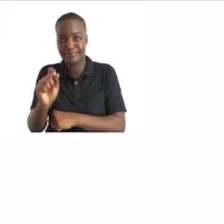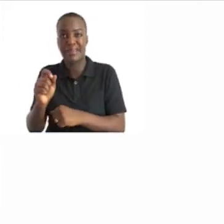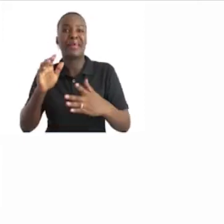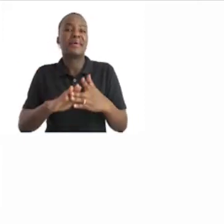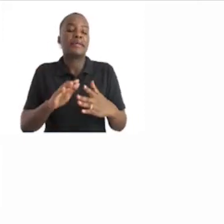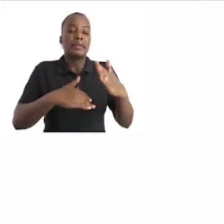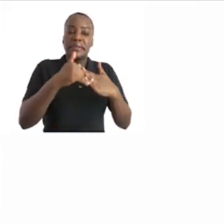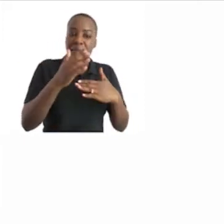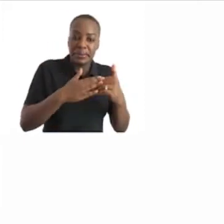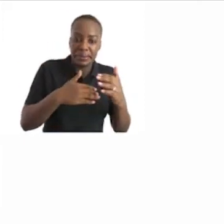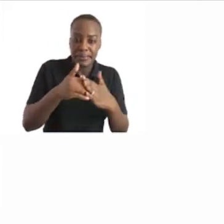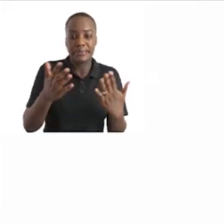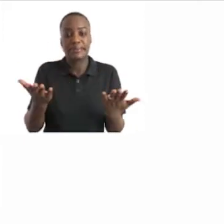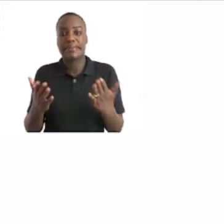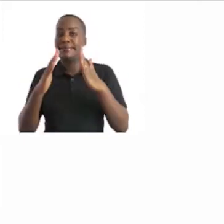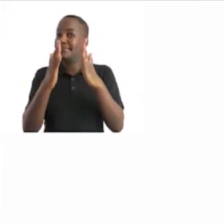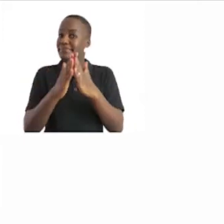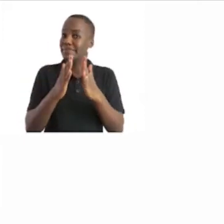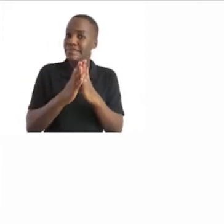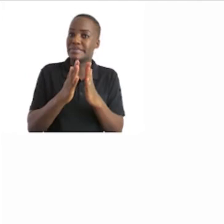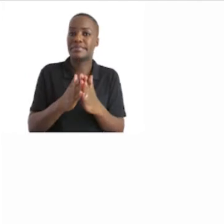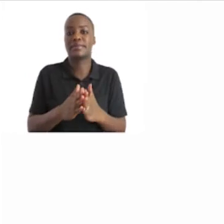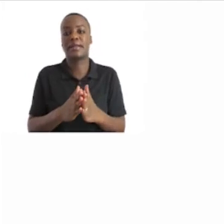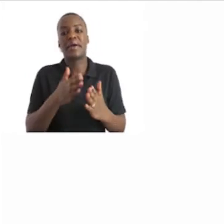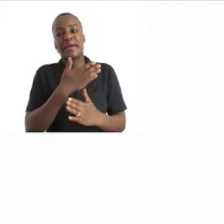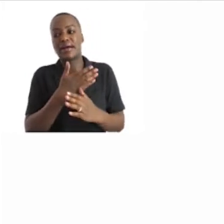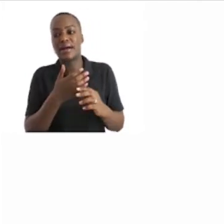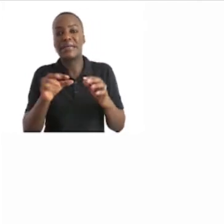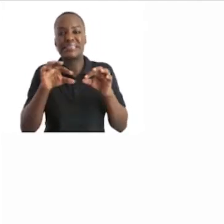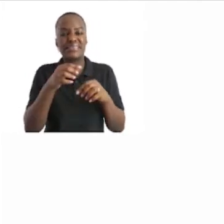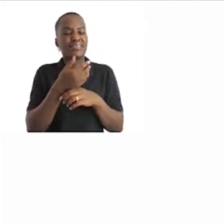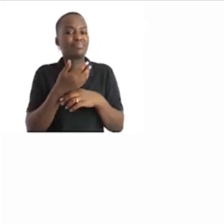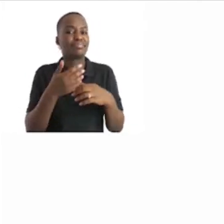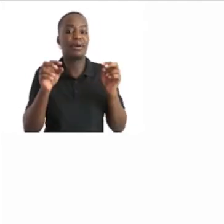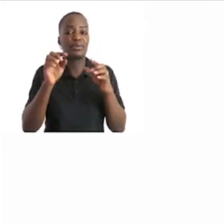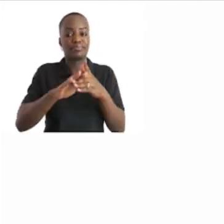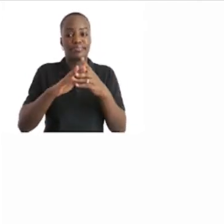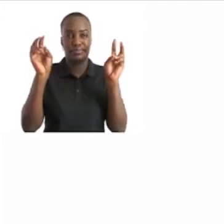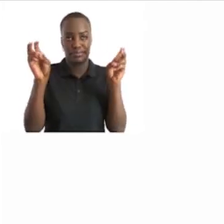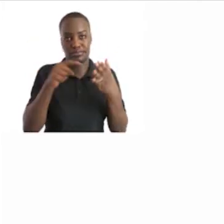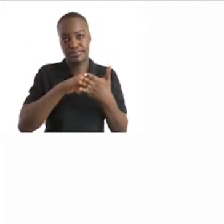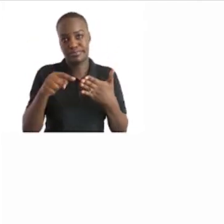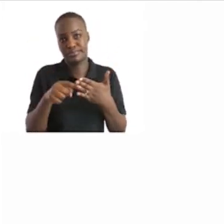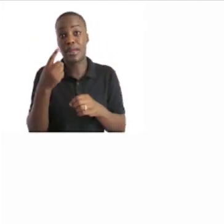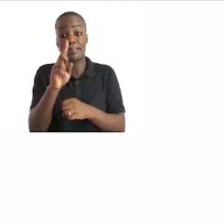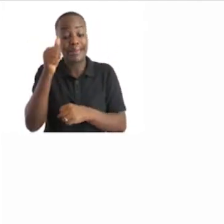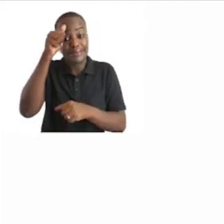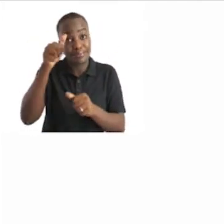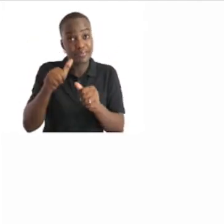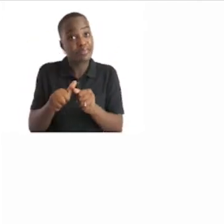building, about construction, about anything to do with our theme for this week. But